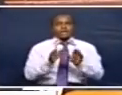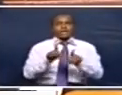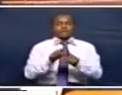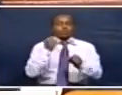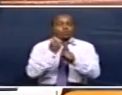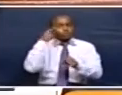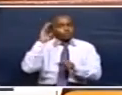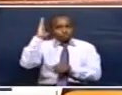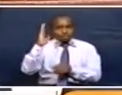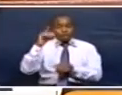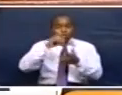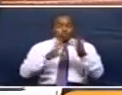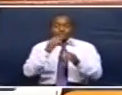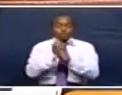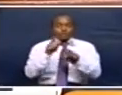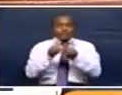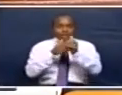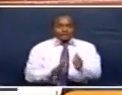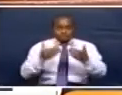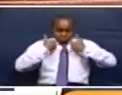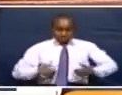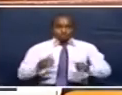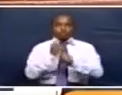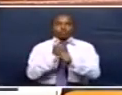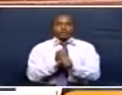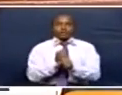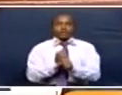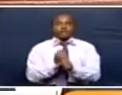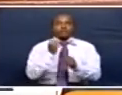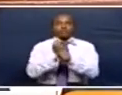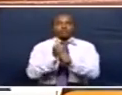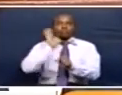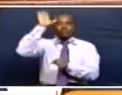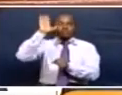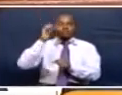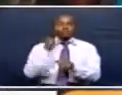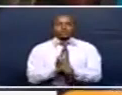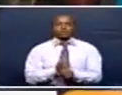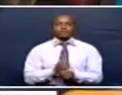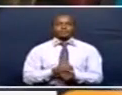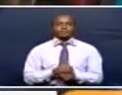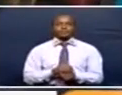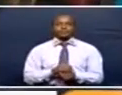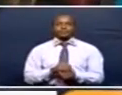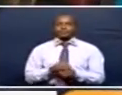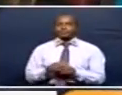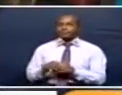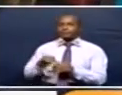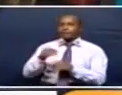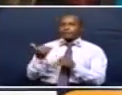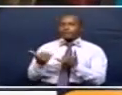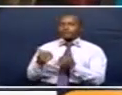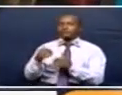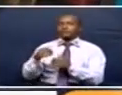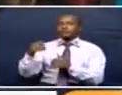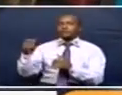Because what we are doing here as leaders, what I am doing is simply God's work. Thank you, Governor. And Stephen Kigwa, I don't know if he's a resident